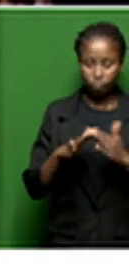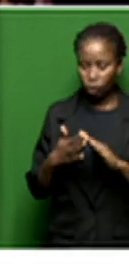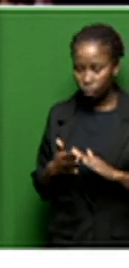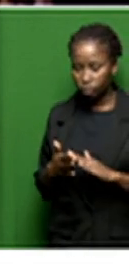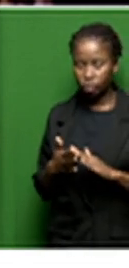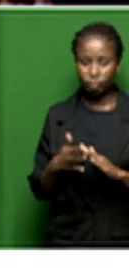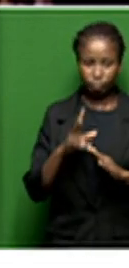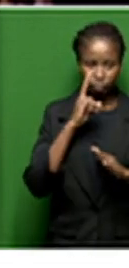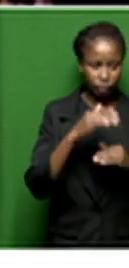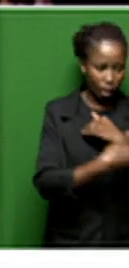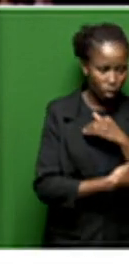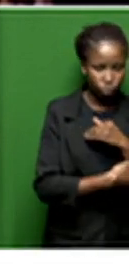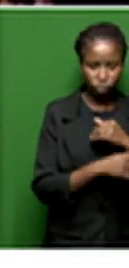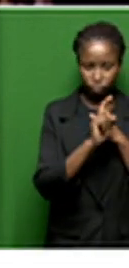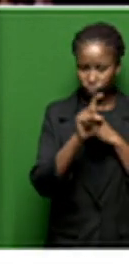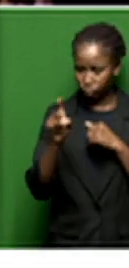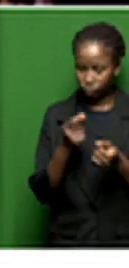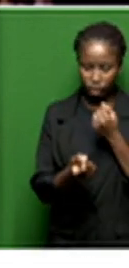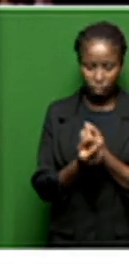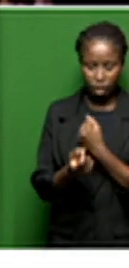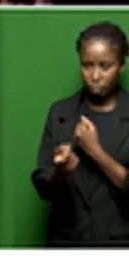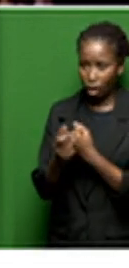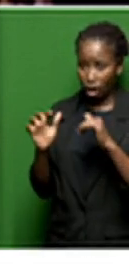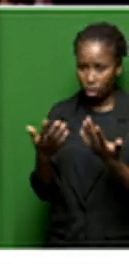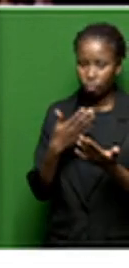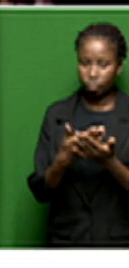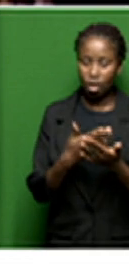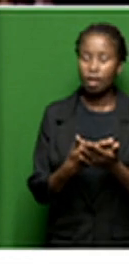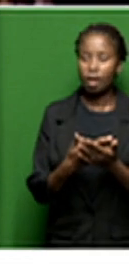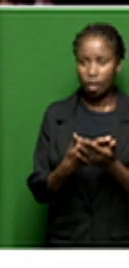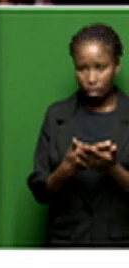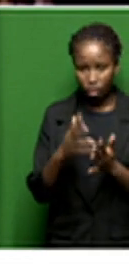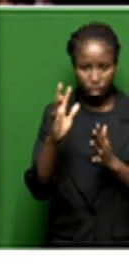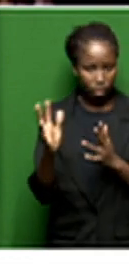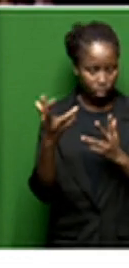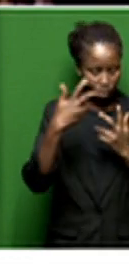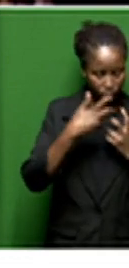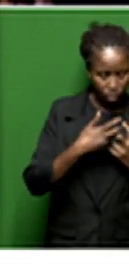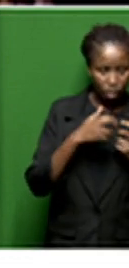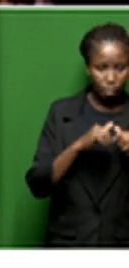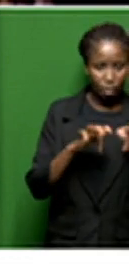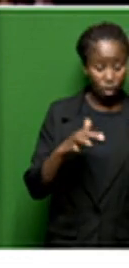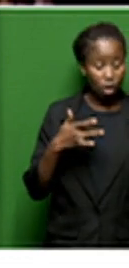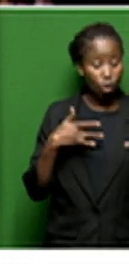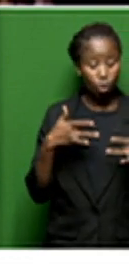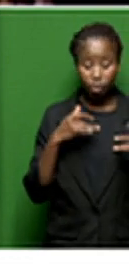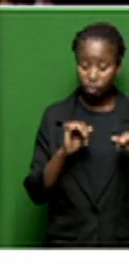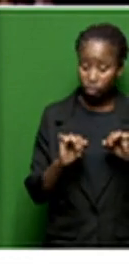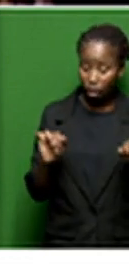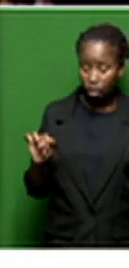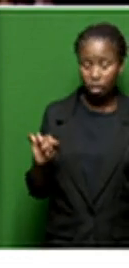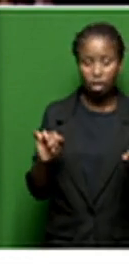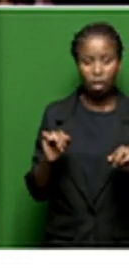up and down the country, that they were connecting to people's fears and concerns, and that the vaccine